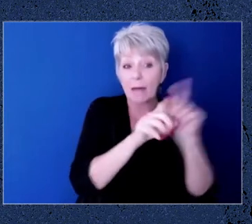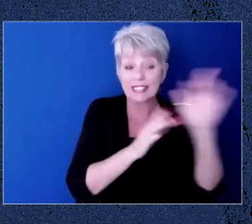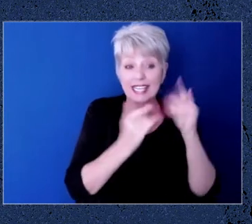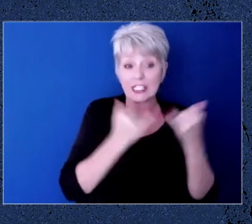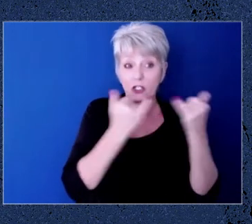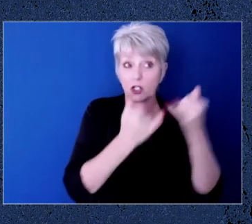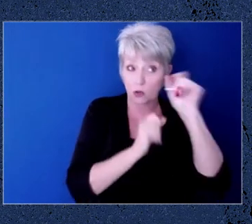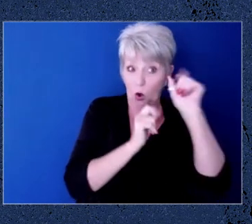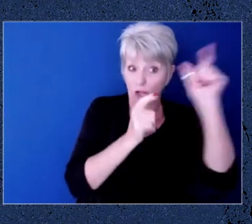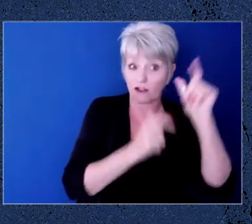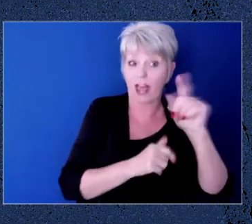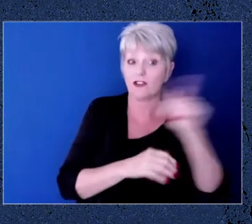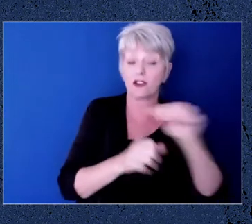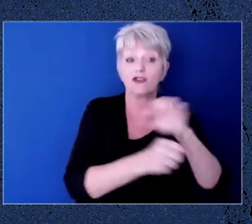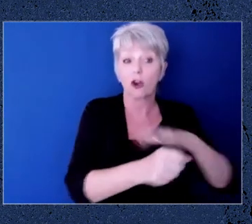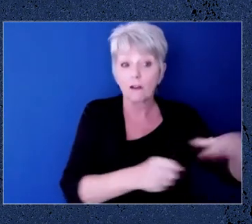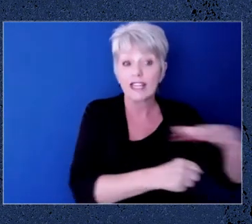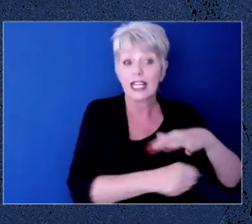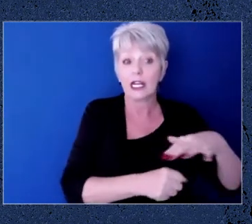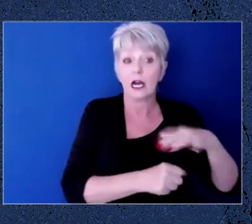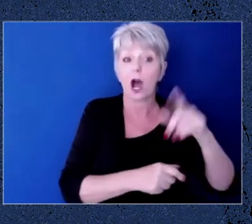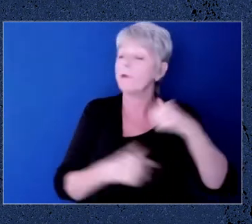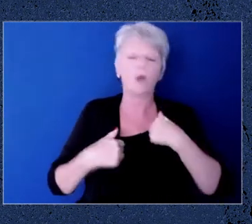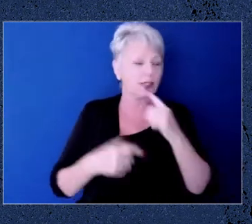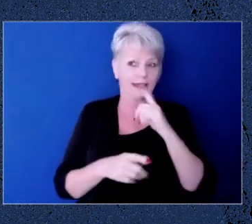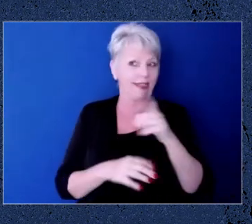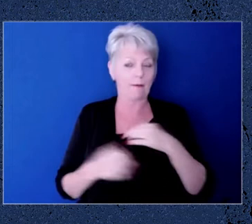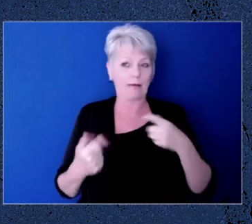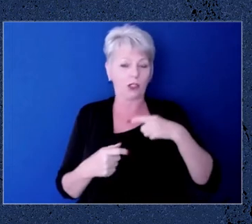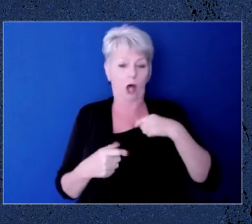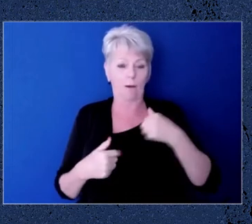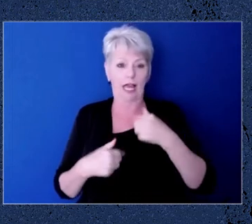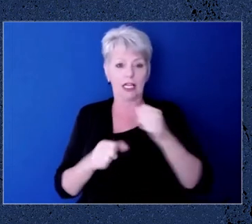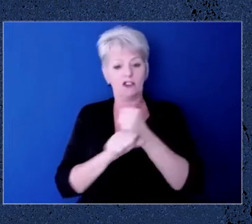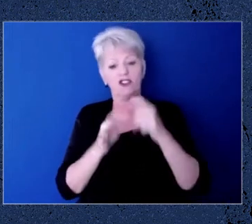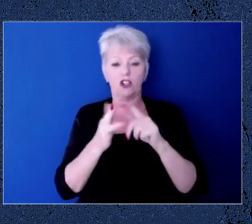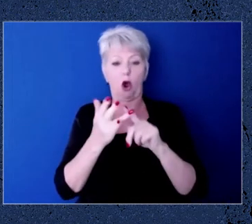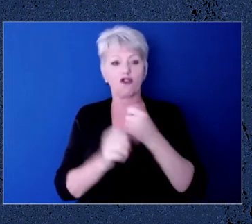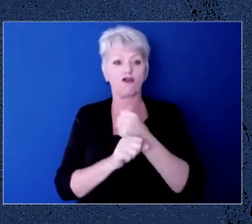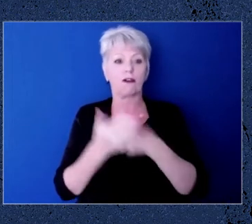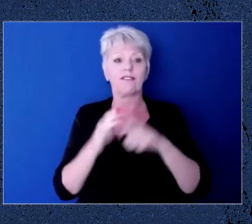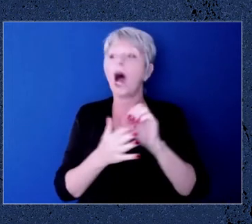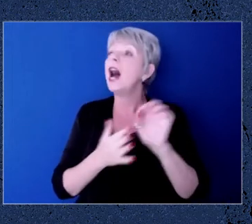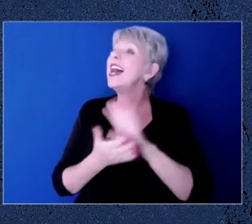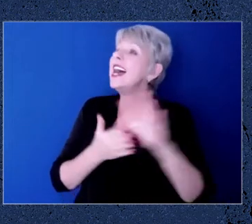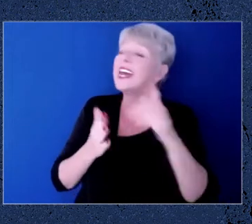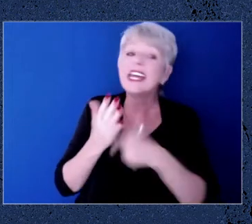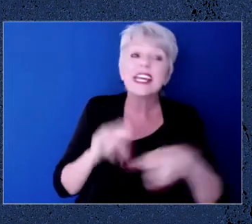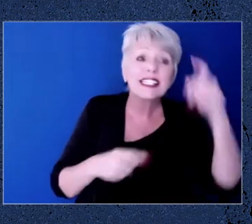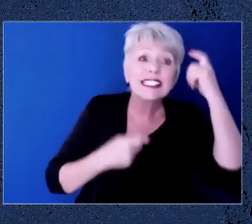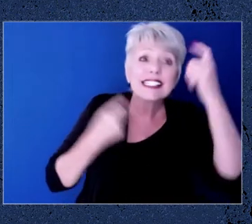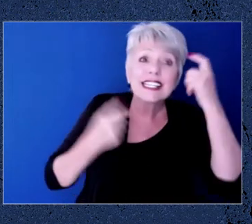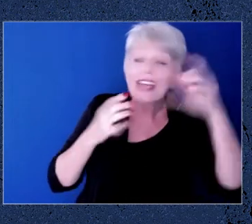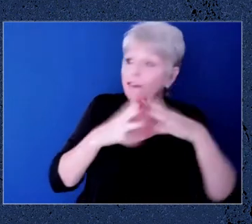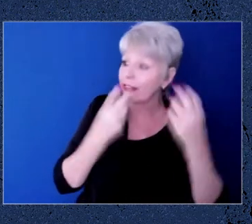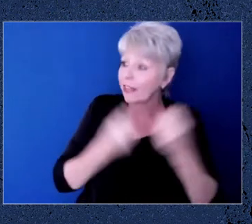that was capable of doing it. It's geography. And that's, I'm not just saying that as a geographer, but it does. It considers everything. You know, it considers the human dimension, the physical dimension.